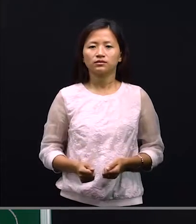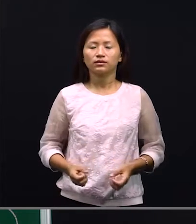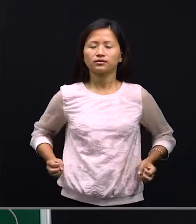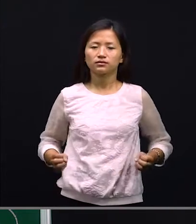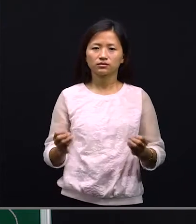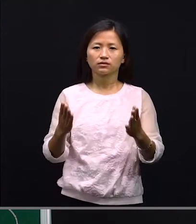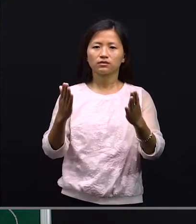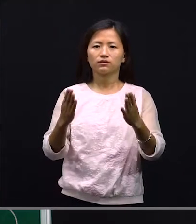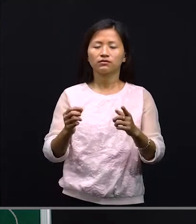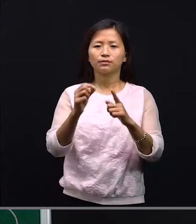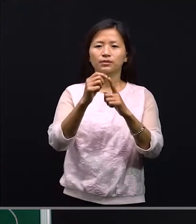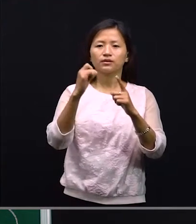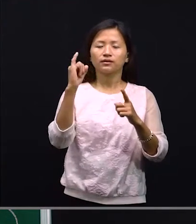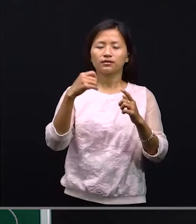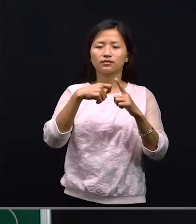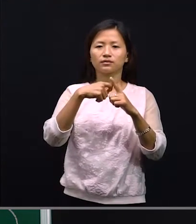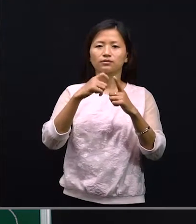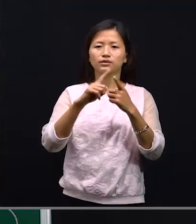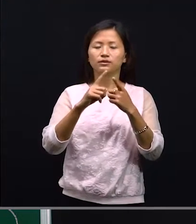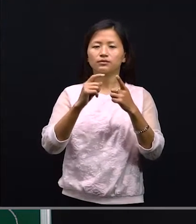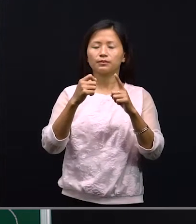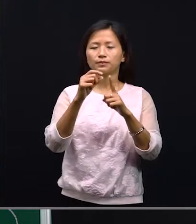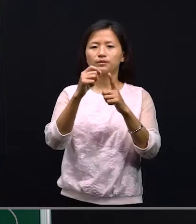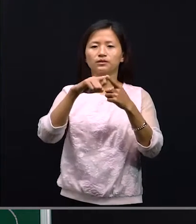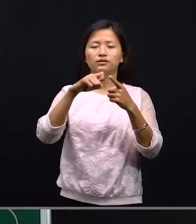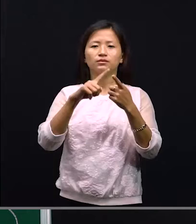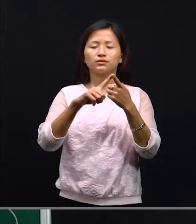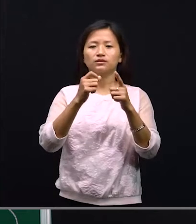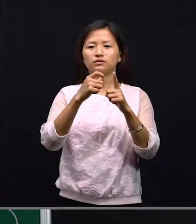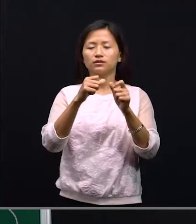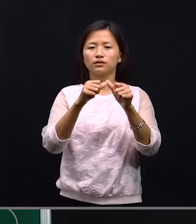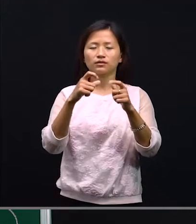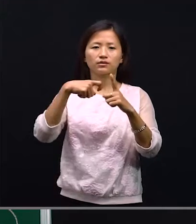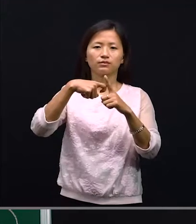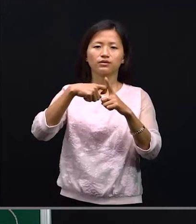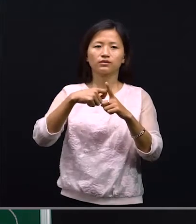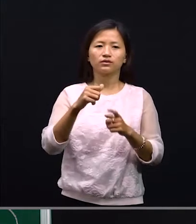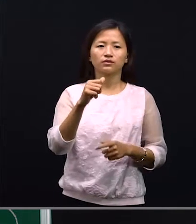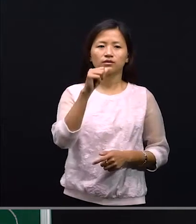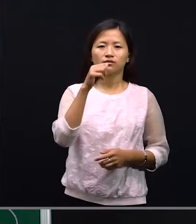starts from the peak of Mount Zafil, and Sidzi River, it starts from